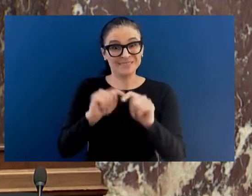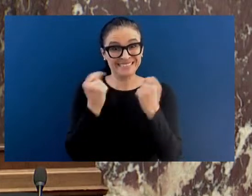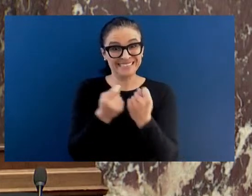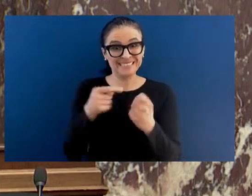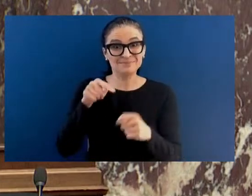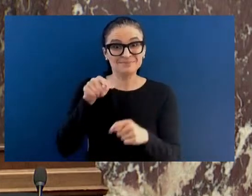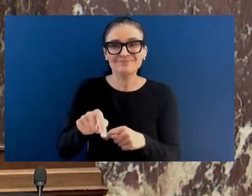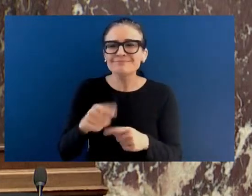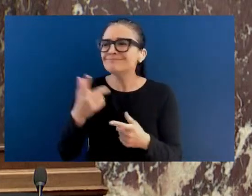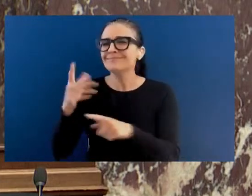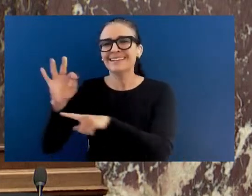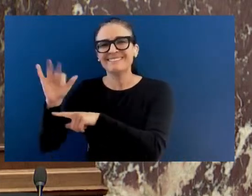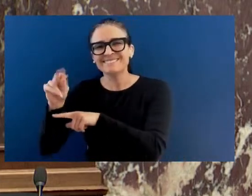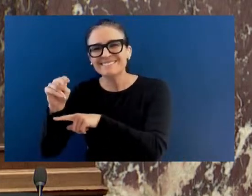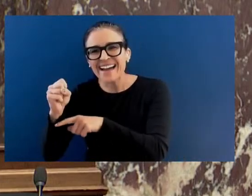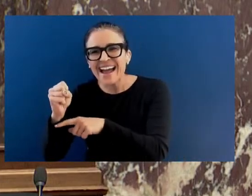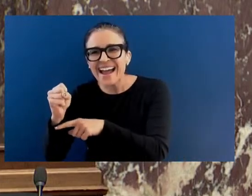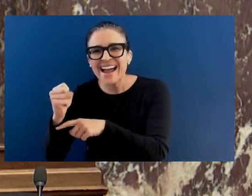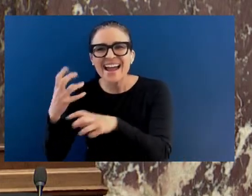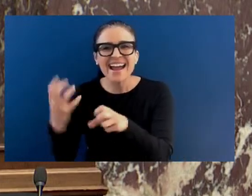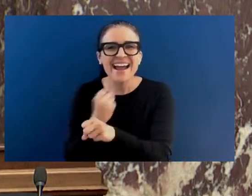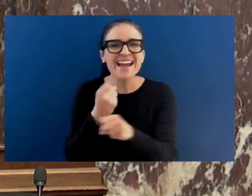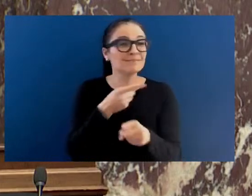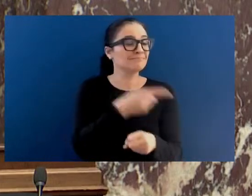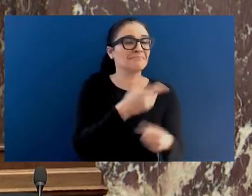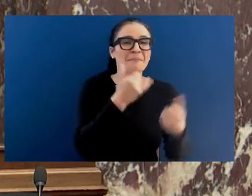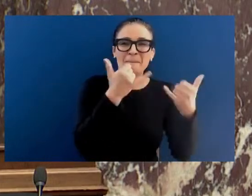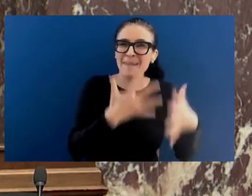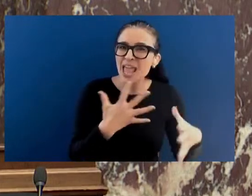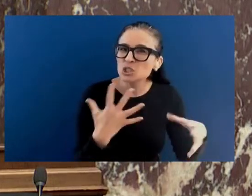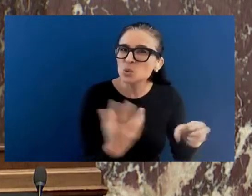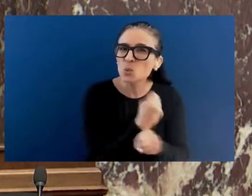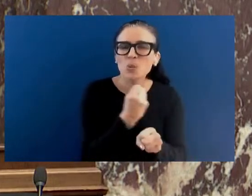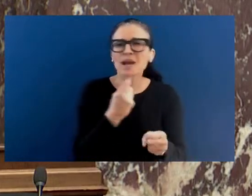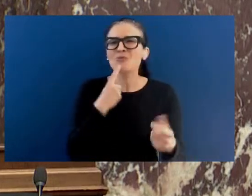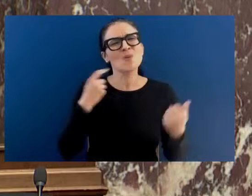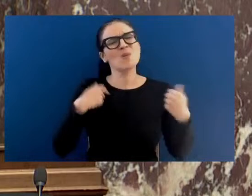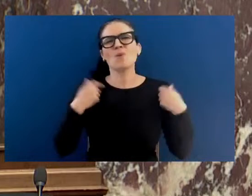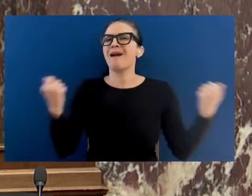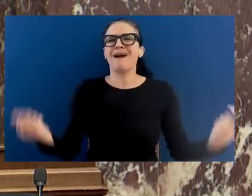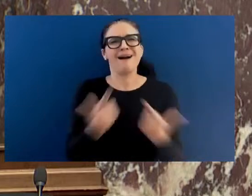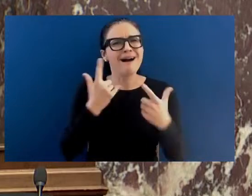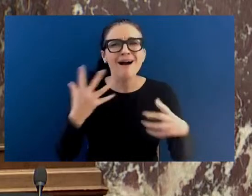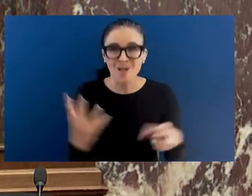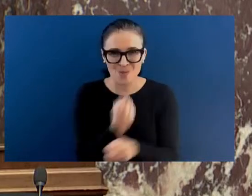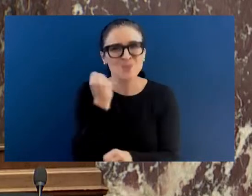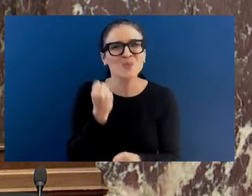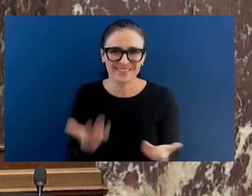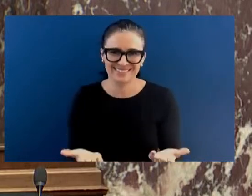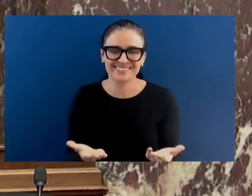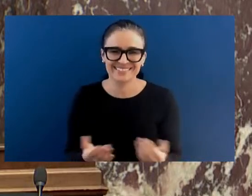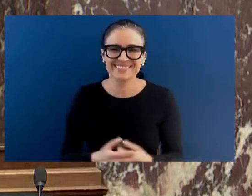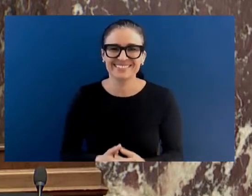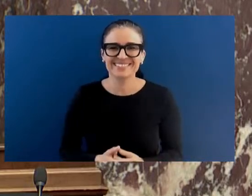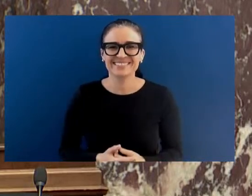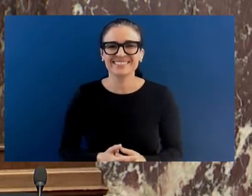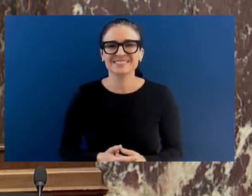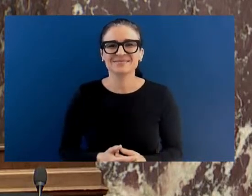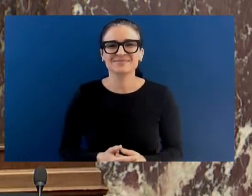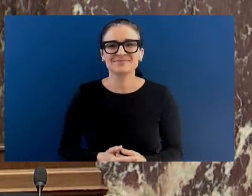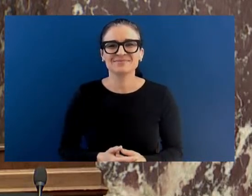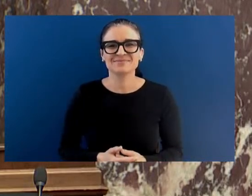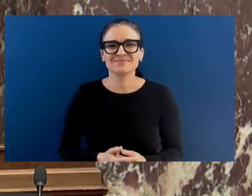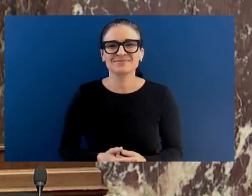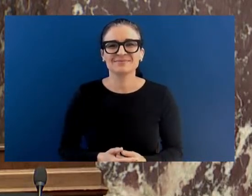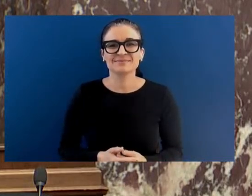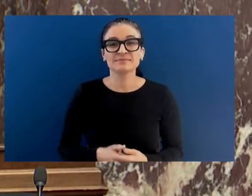the entire community of Quesnel. The River Rush Games will serve as a rallying point for our community, a